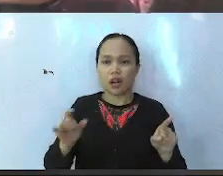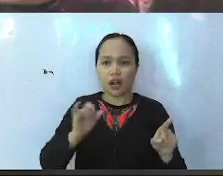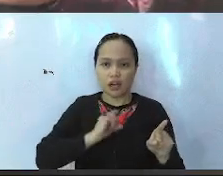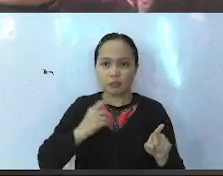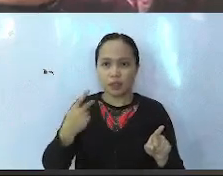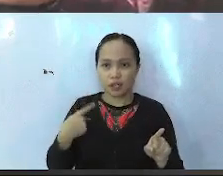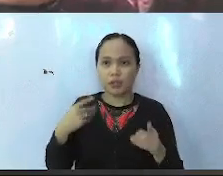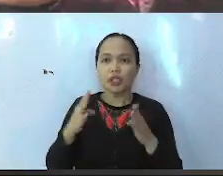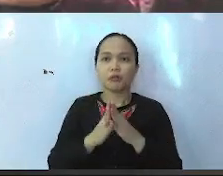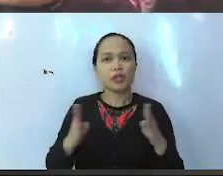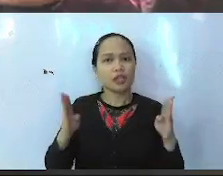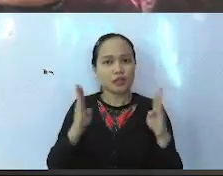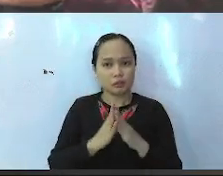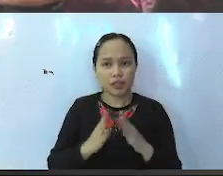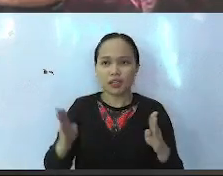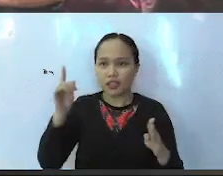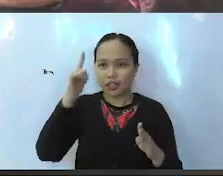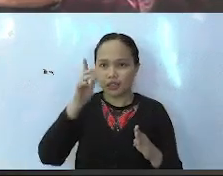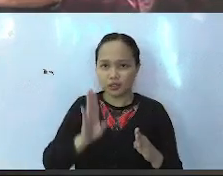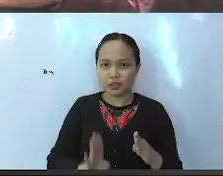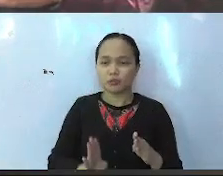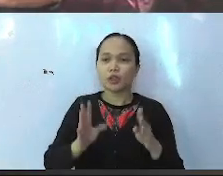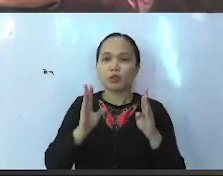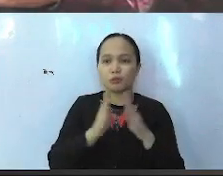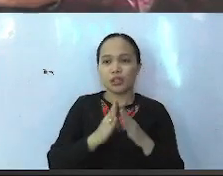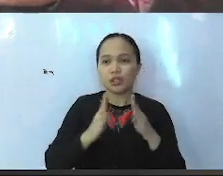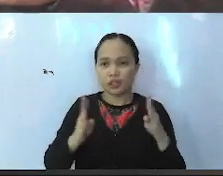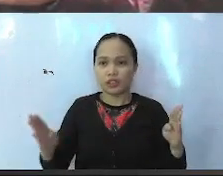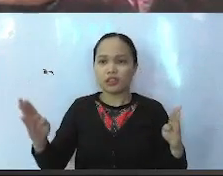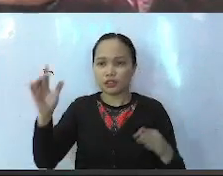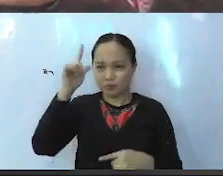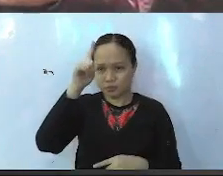But I've got a big, big God, got a big, big